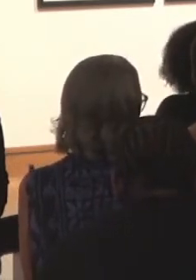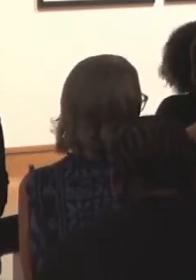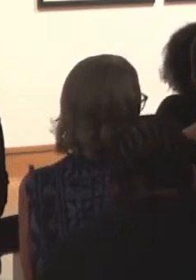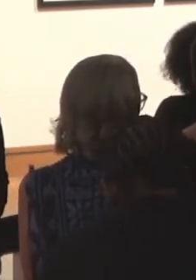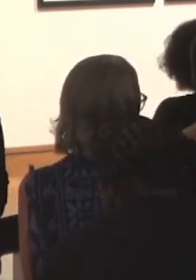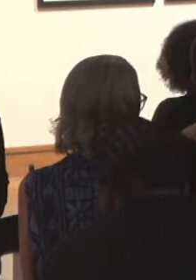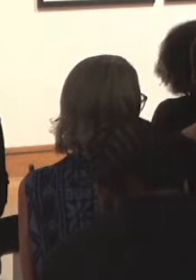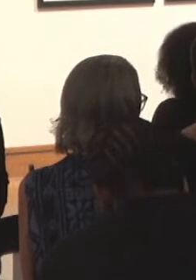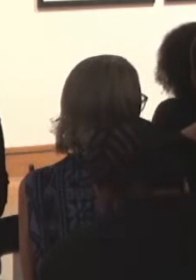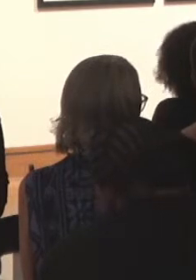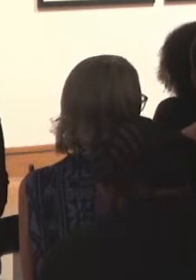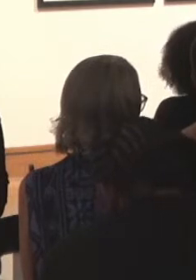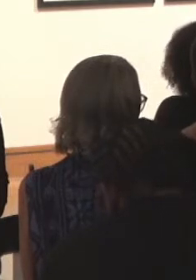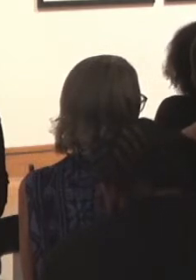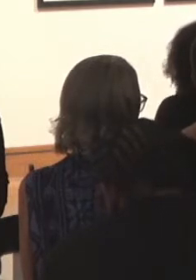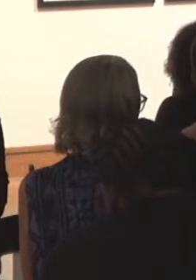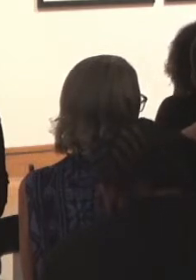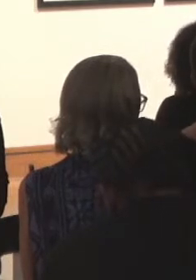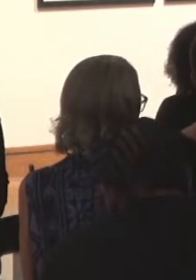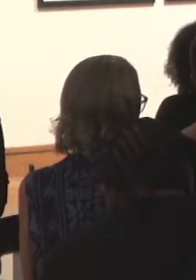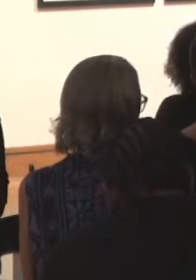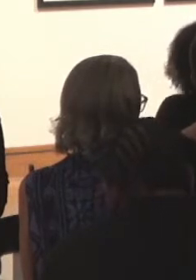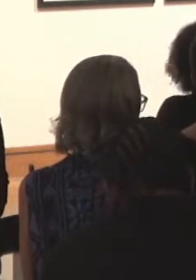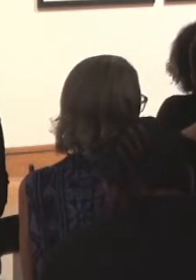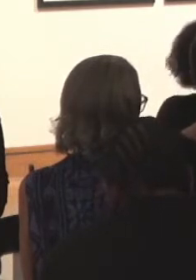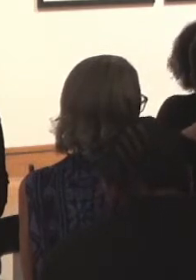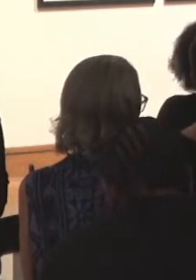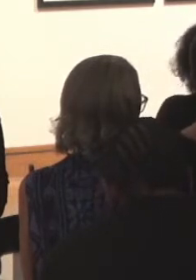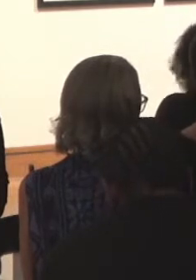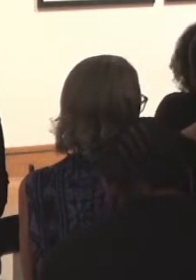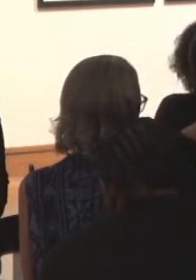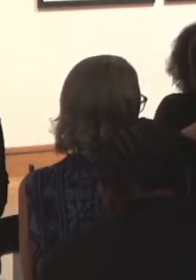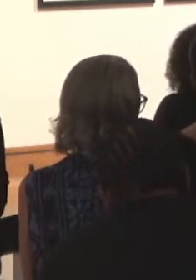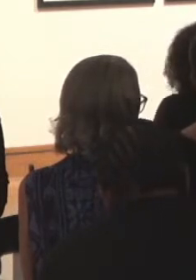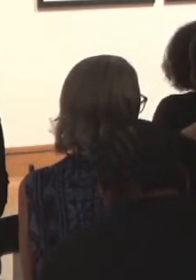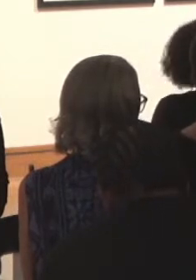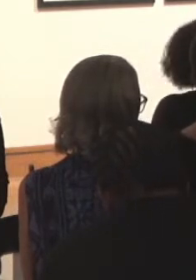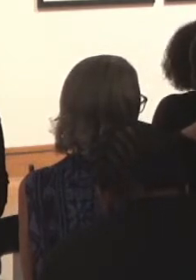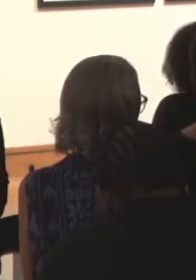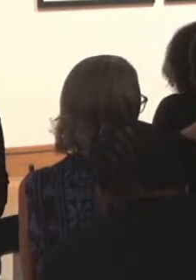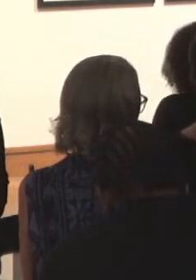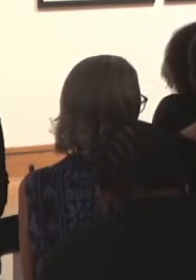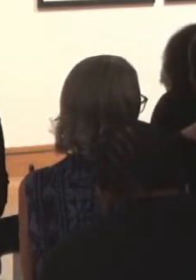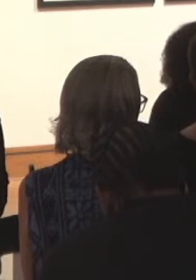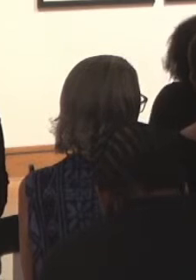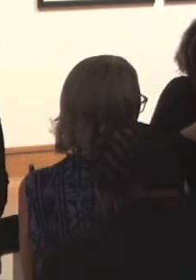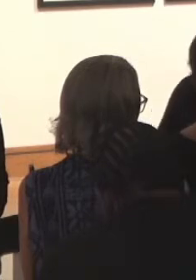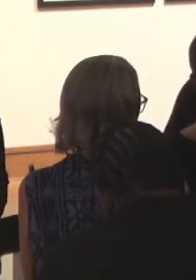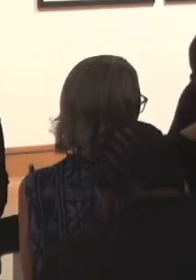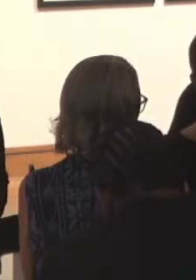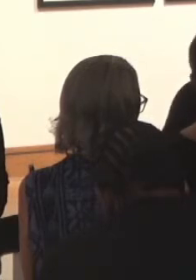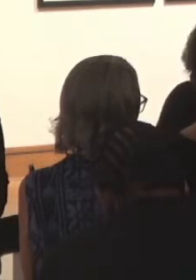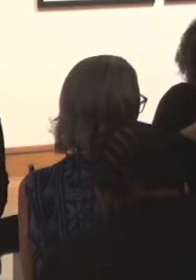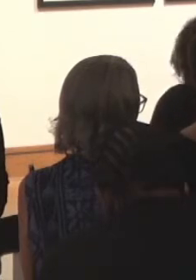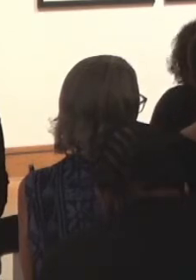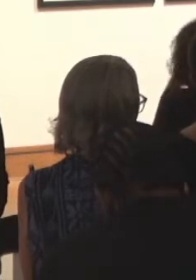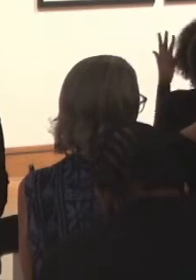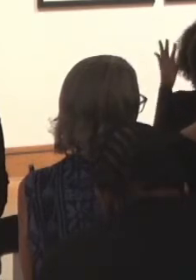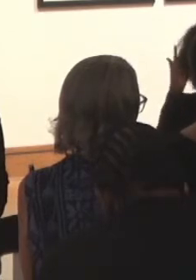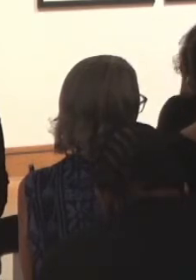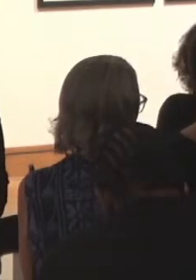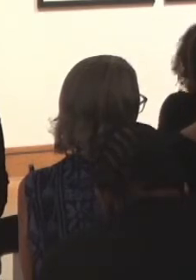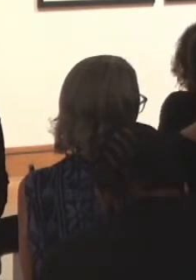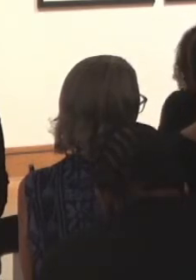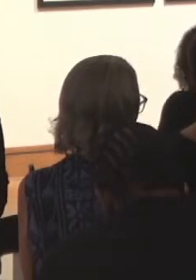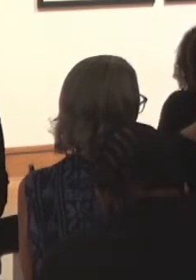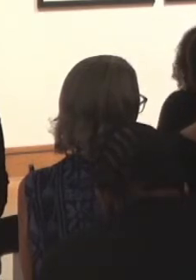and consider, it was hard. And as someone who admires Jefferson's work and a friend, it was hard. Yes. I cried almost the entire time. I want to cry